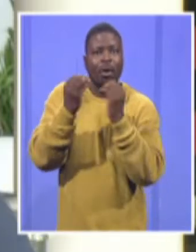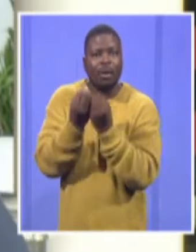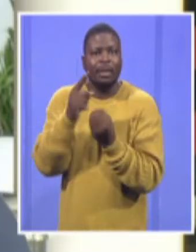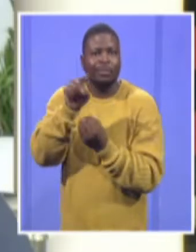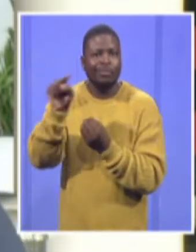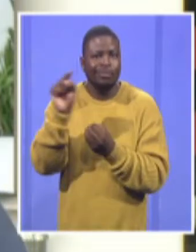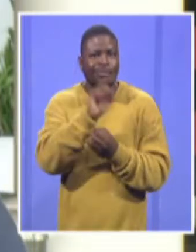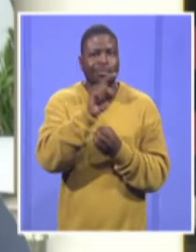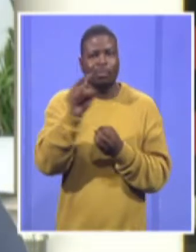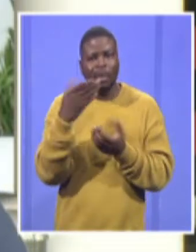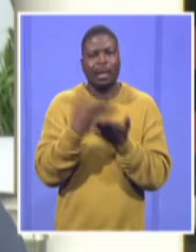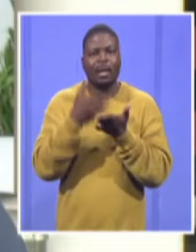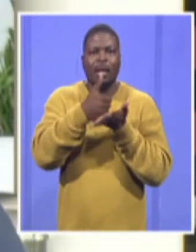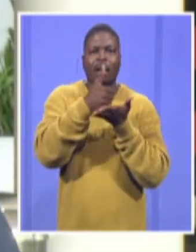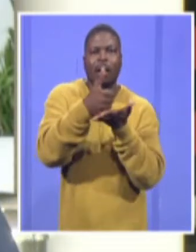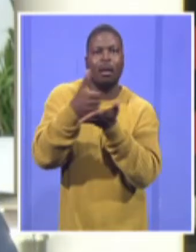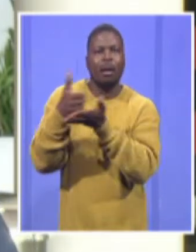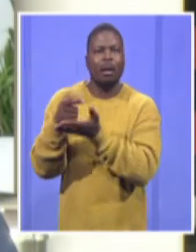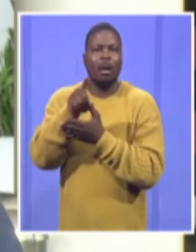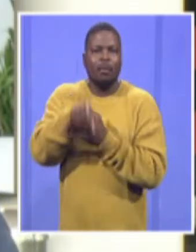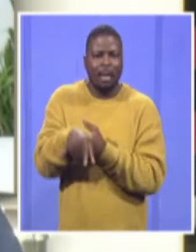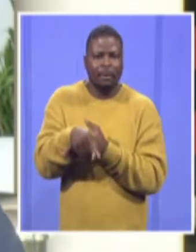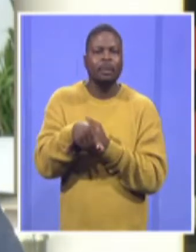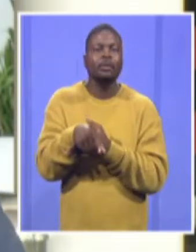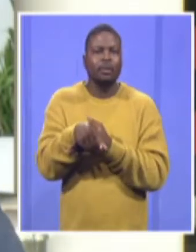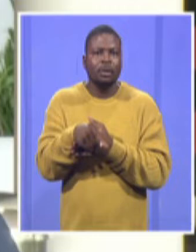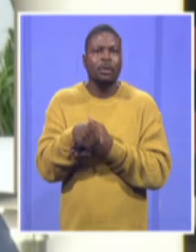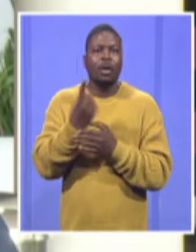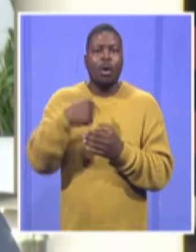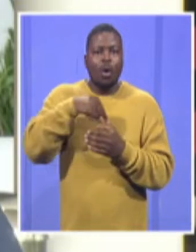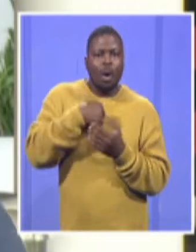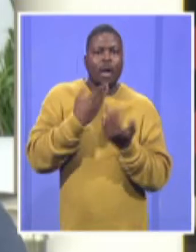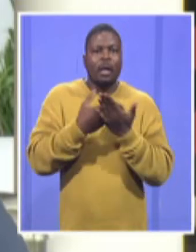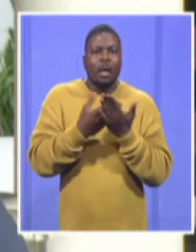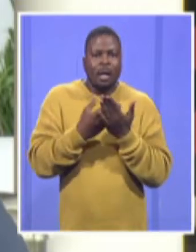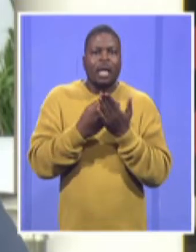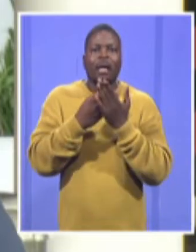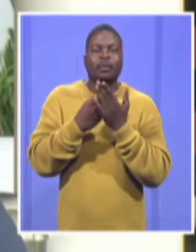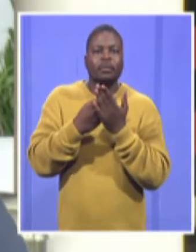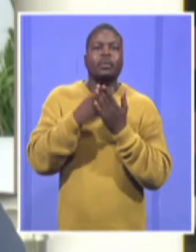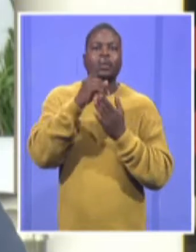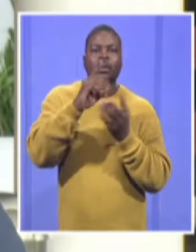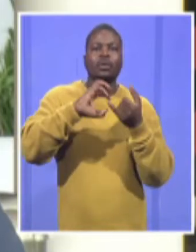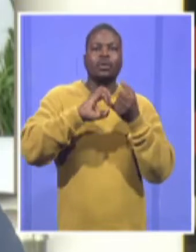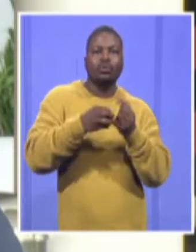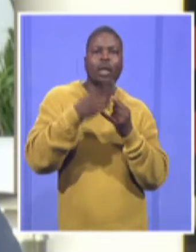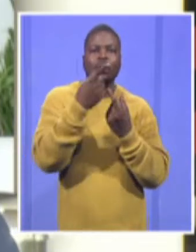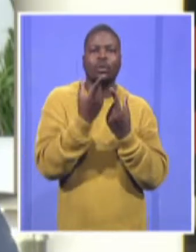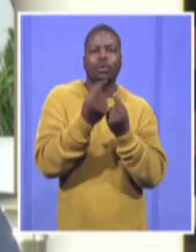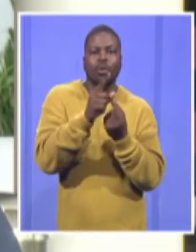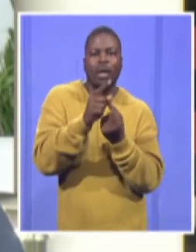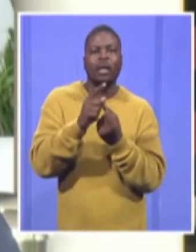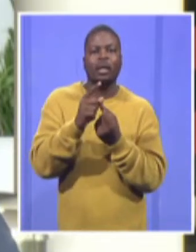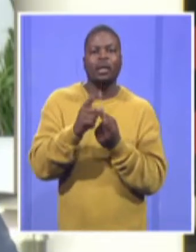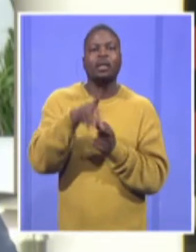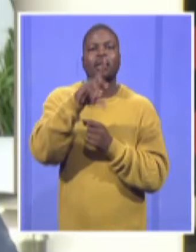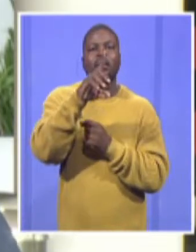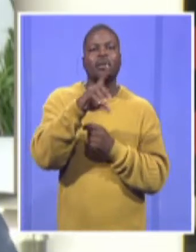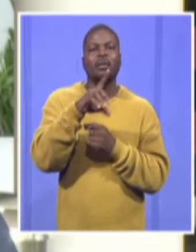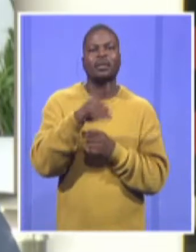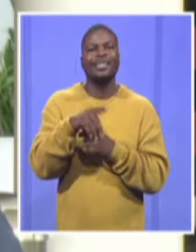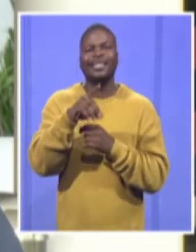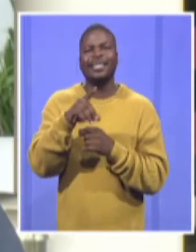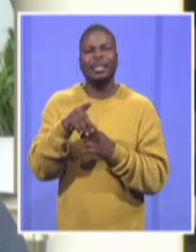make sure that these funds go to people so that we can be able to fight TB, I mean to say, in all